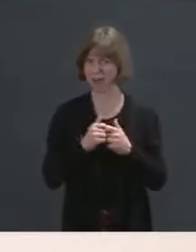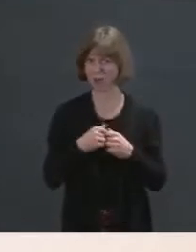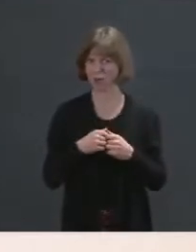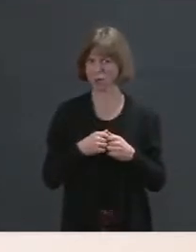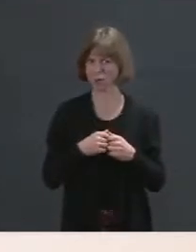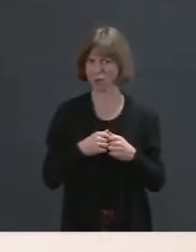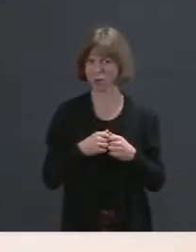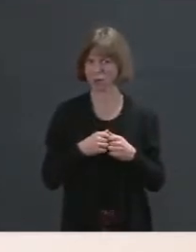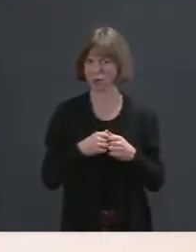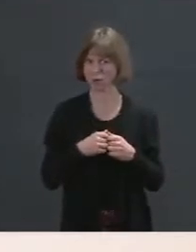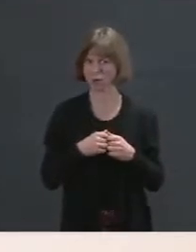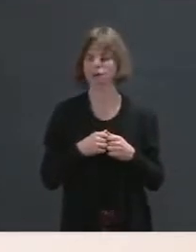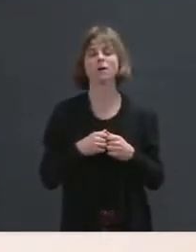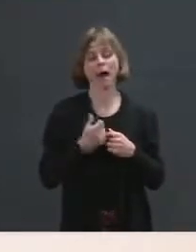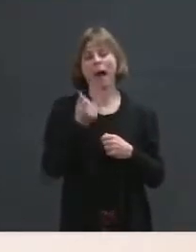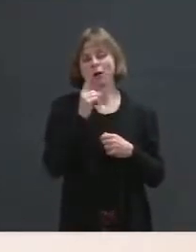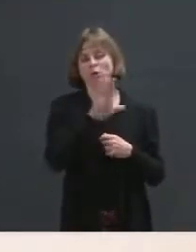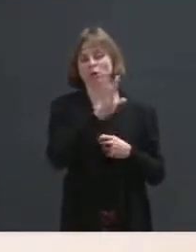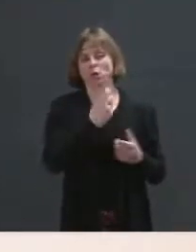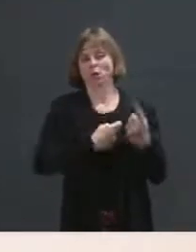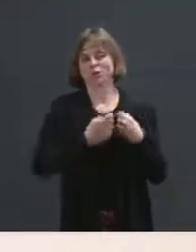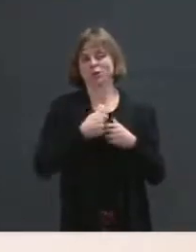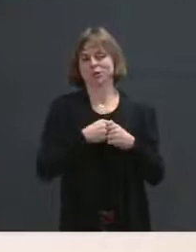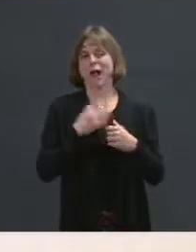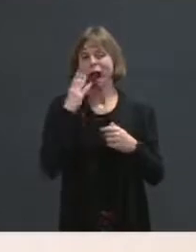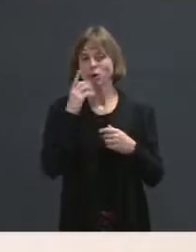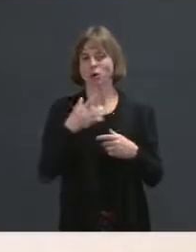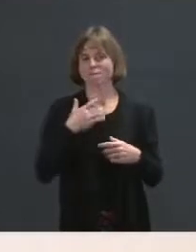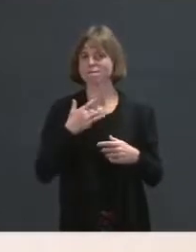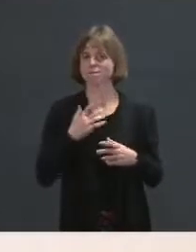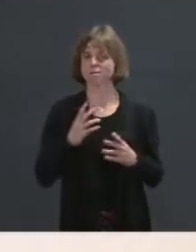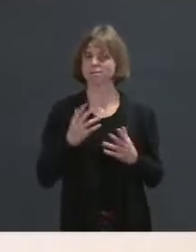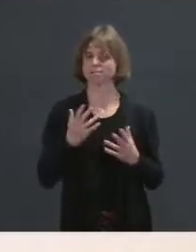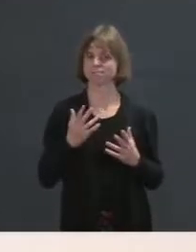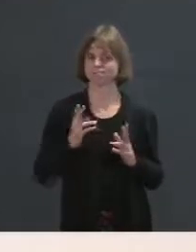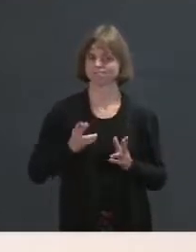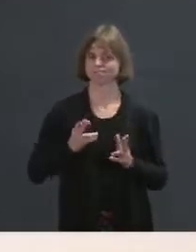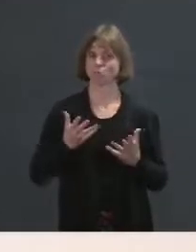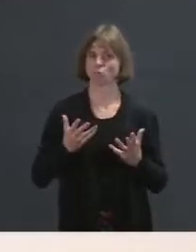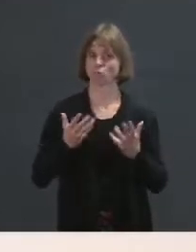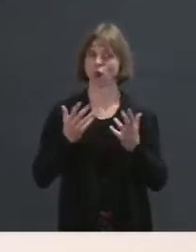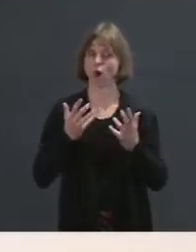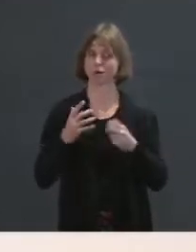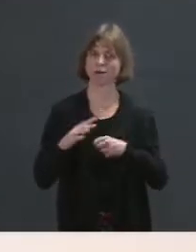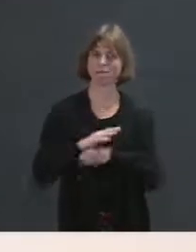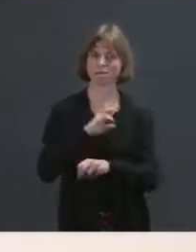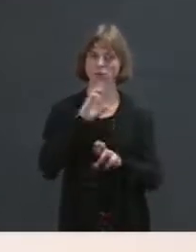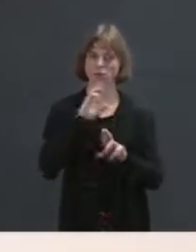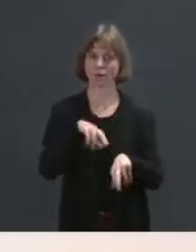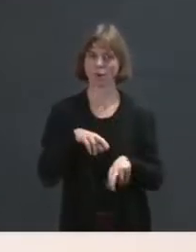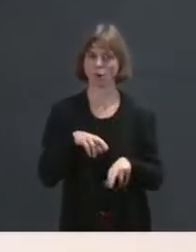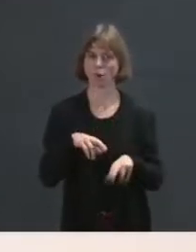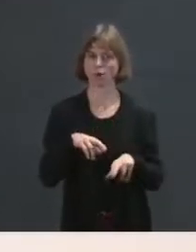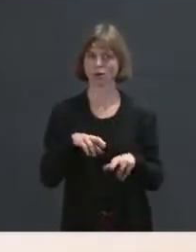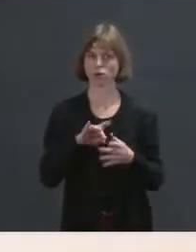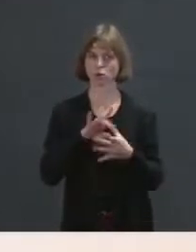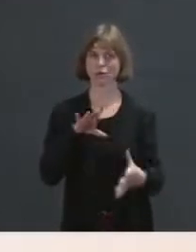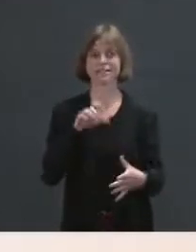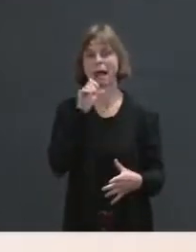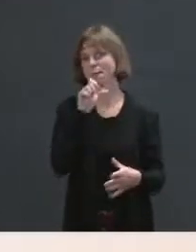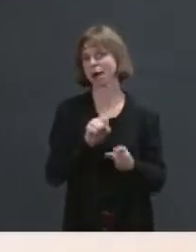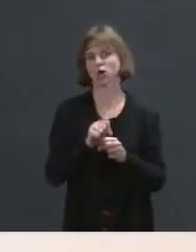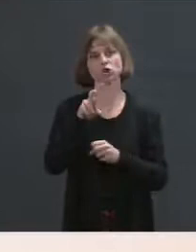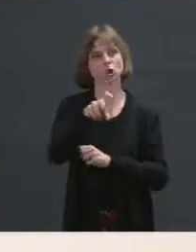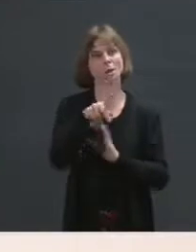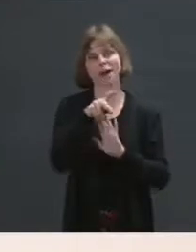line of questioning, and I know there's an eagerness for the full report to be released. I'm not going to get ahead of the policy process or